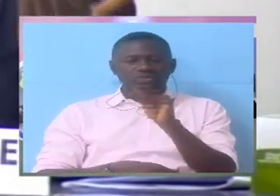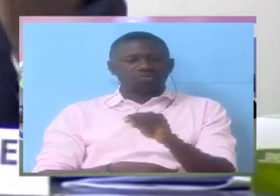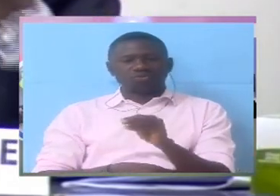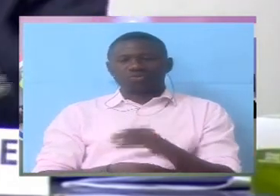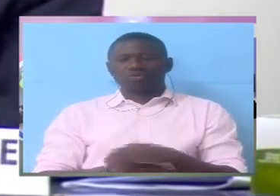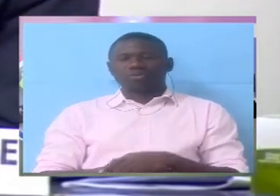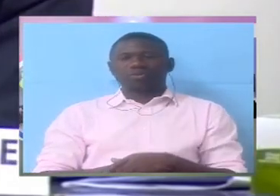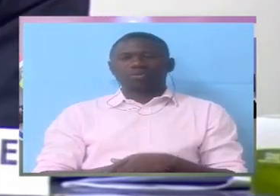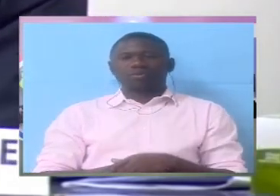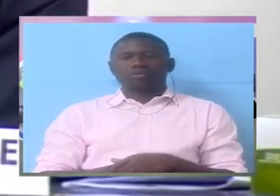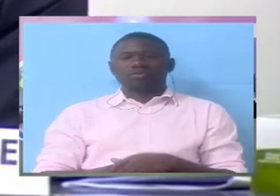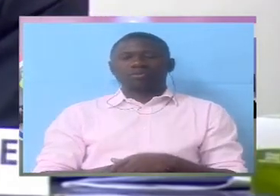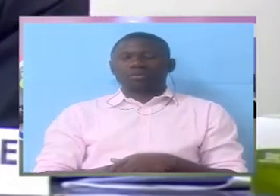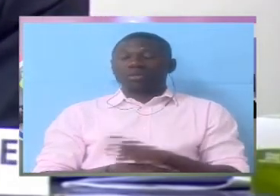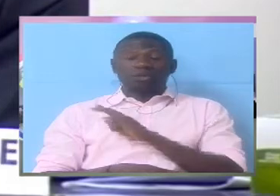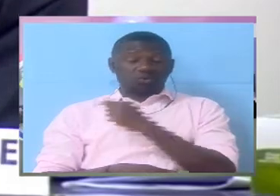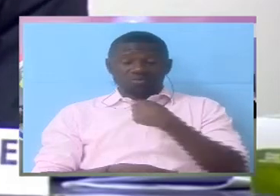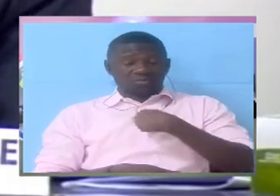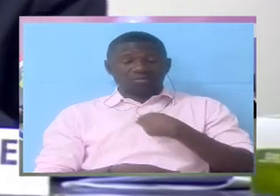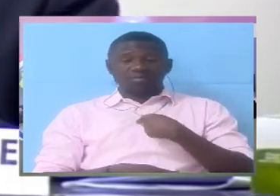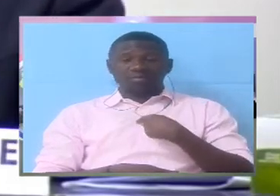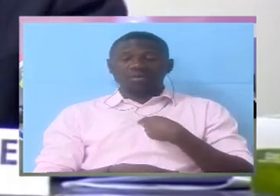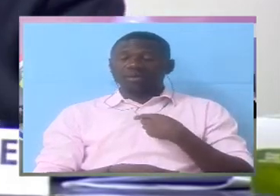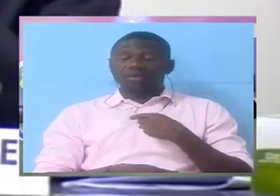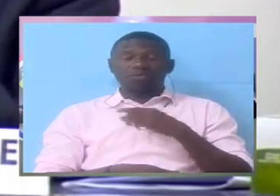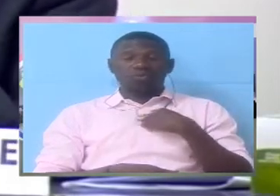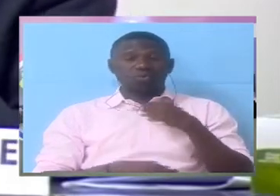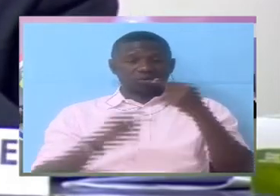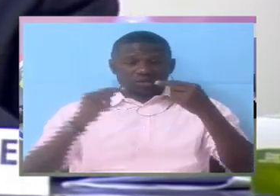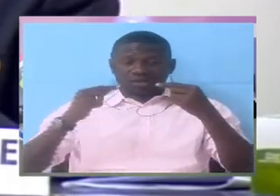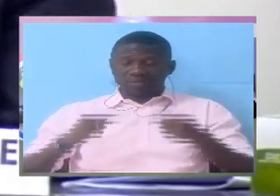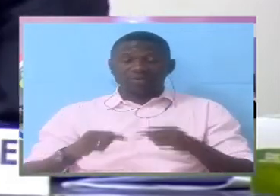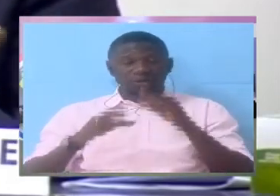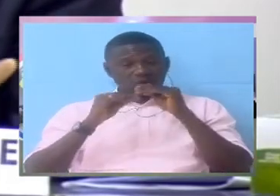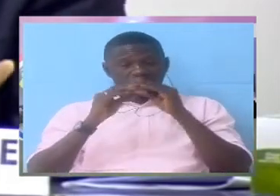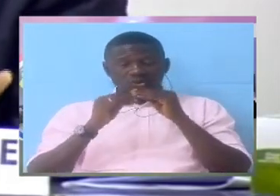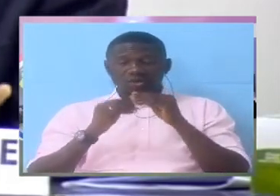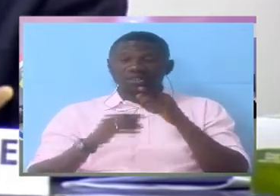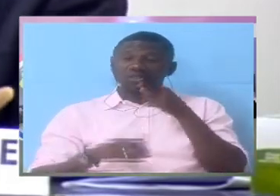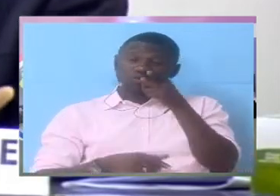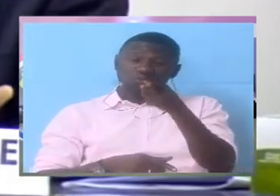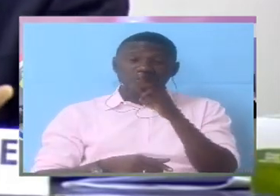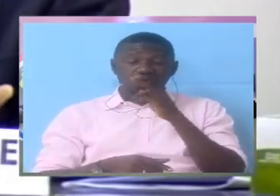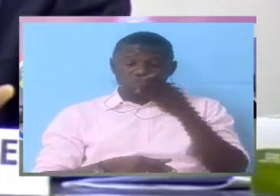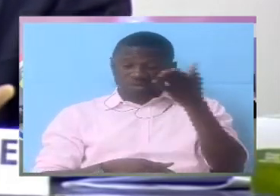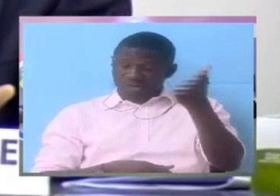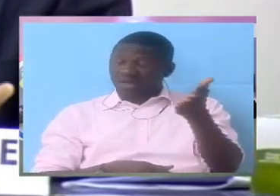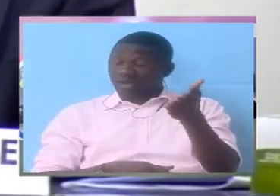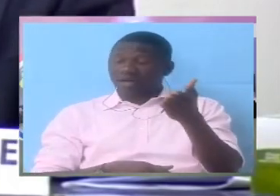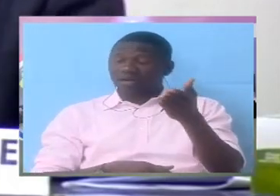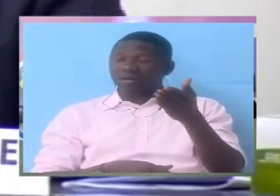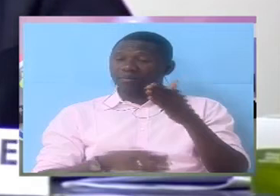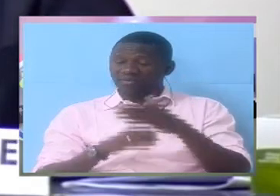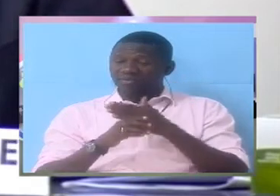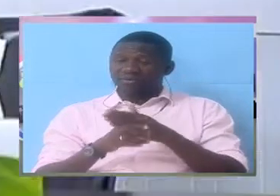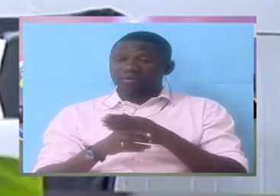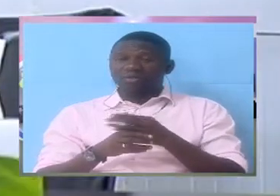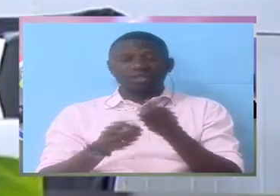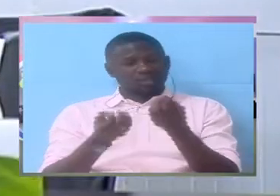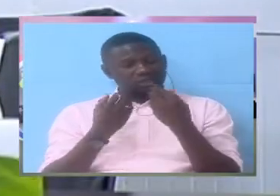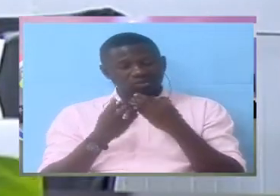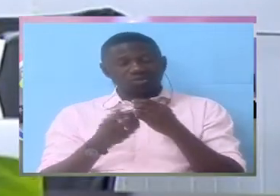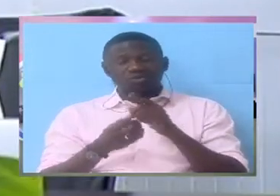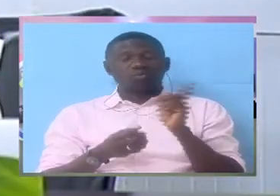unfortunately. It is you who was present. He's testifying, tell us the truth and save us time. This is what I